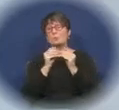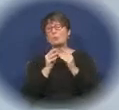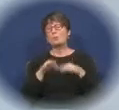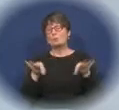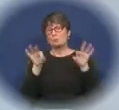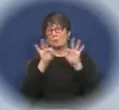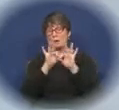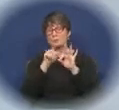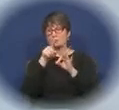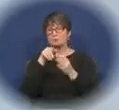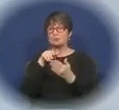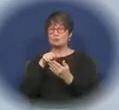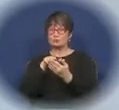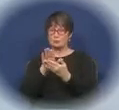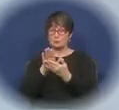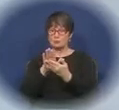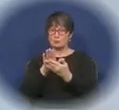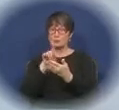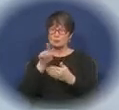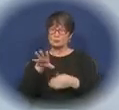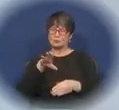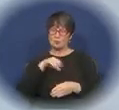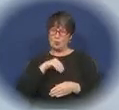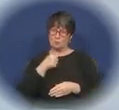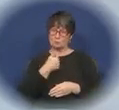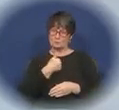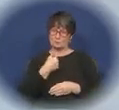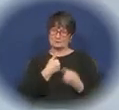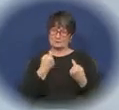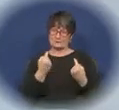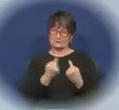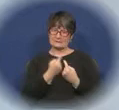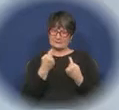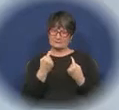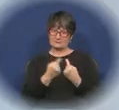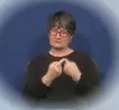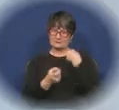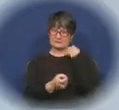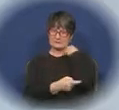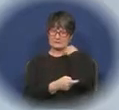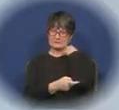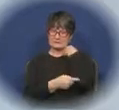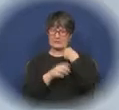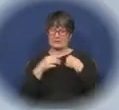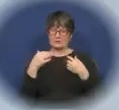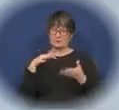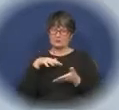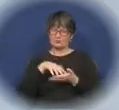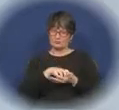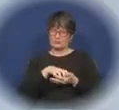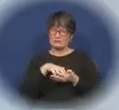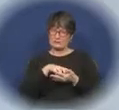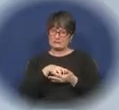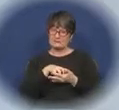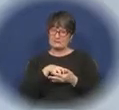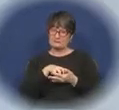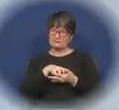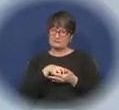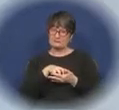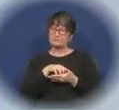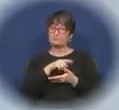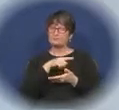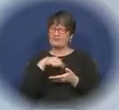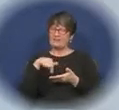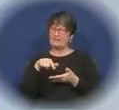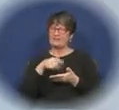importantly, you confront your own sinful impulses and weakness of heart. These